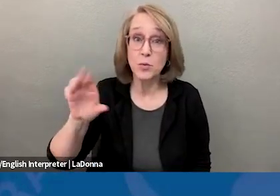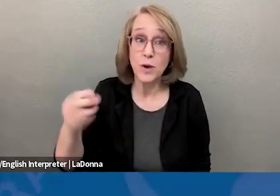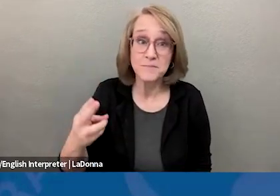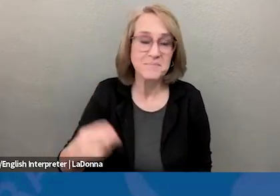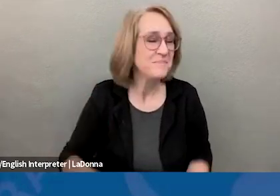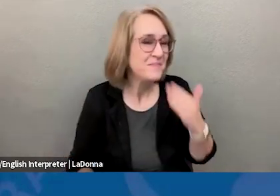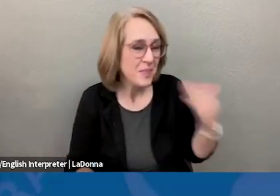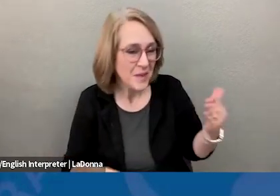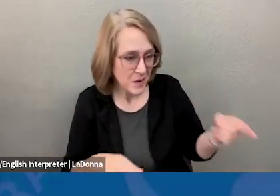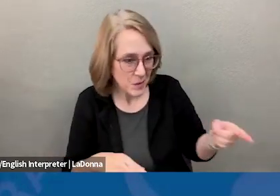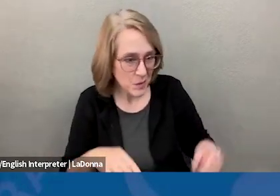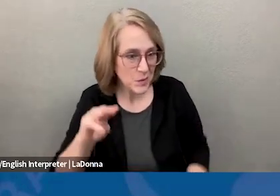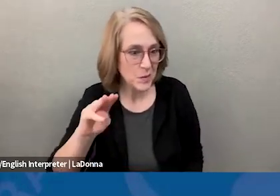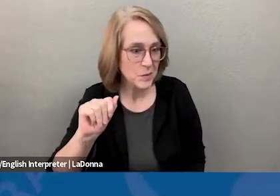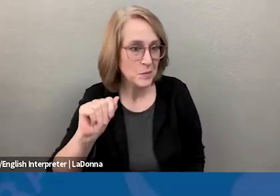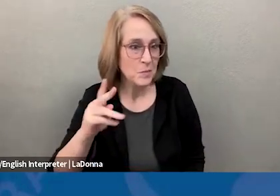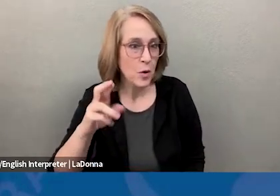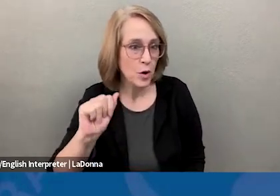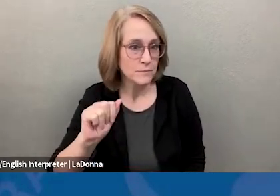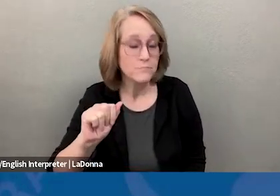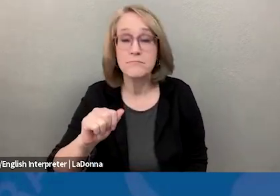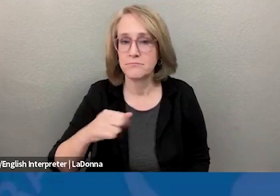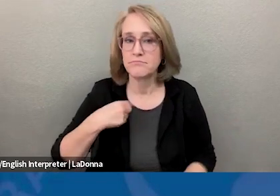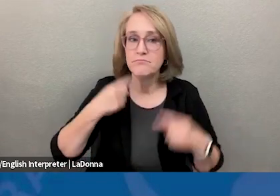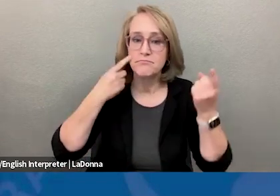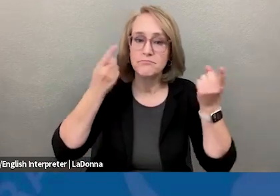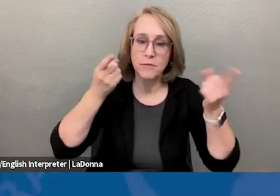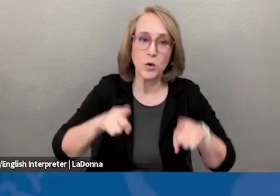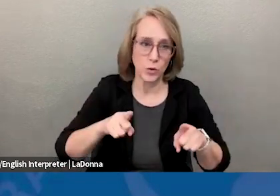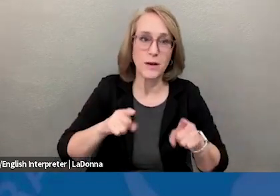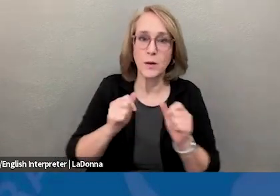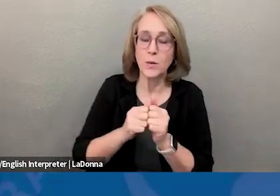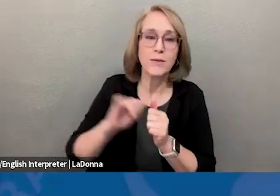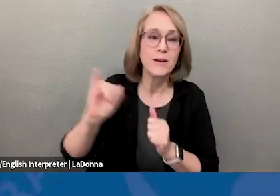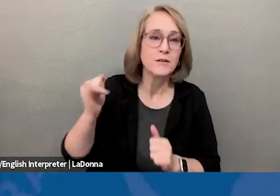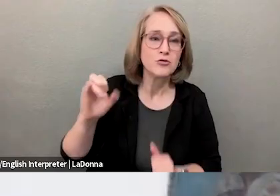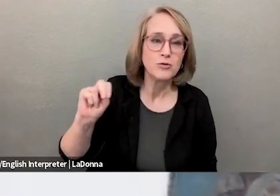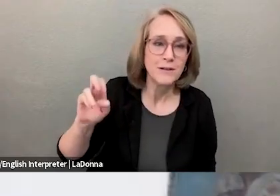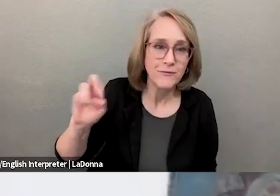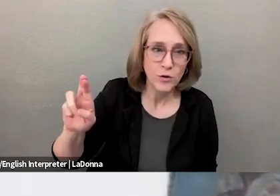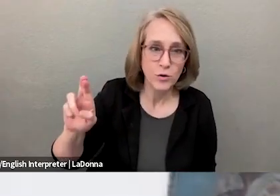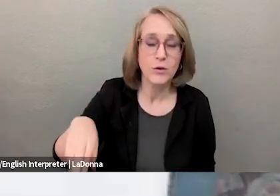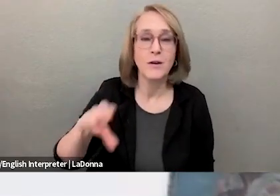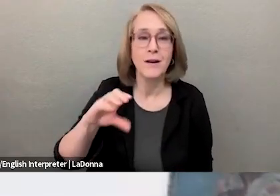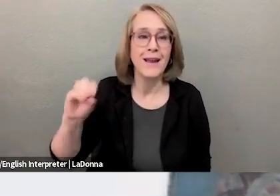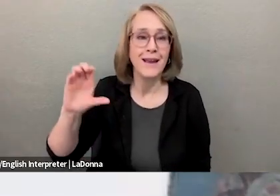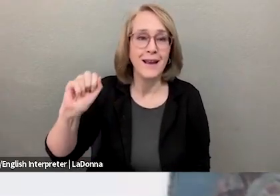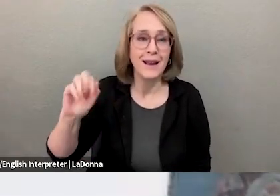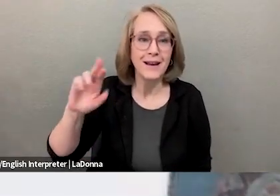Thank you, Mara. I echo those sentiments, Jennifer and Carol, what I could